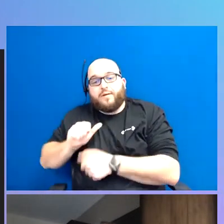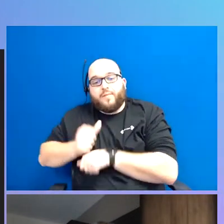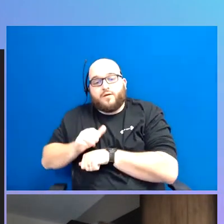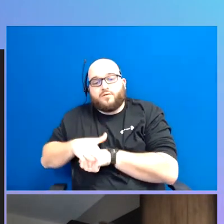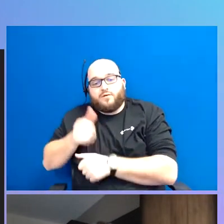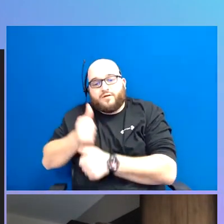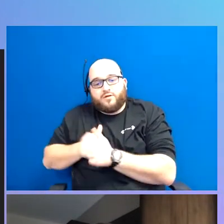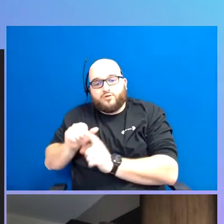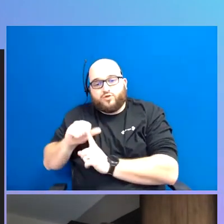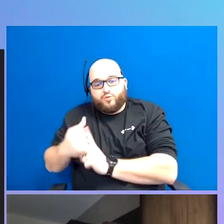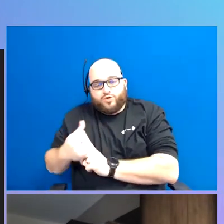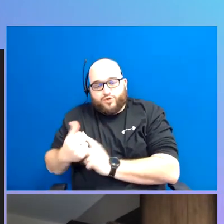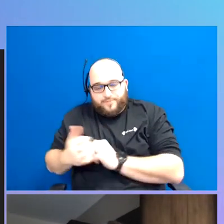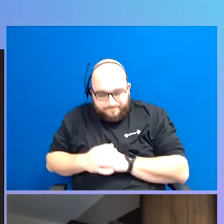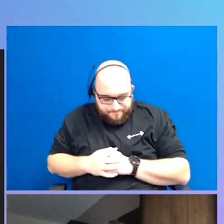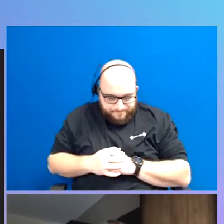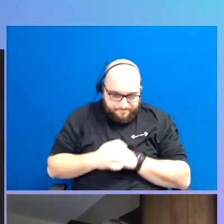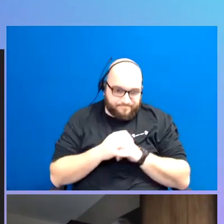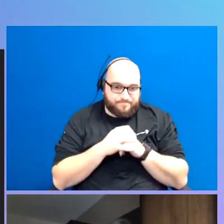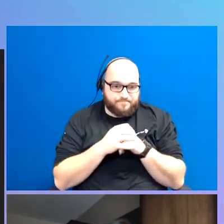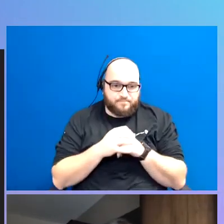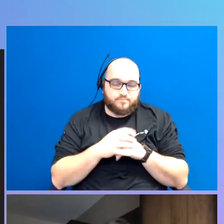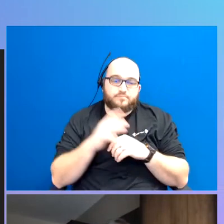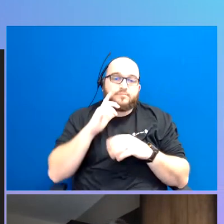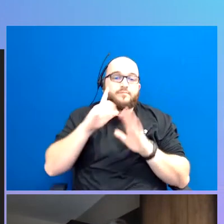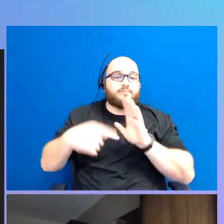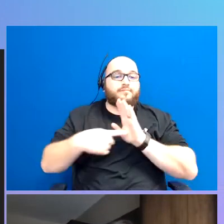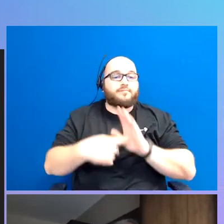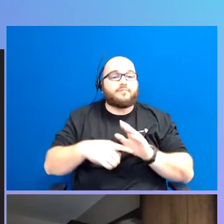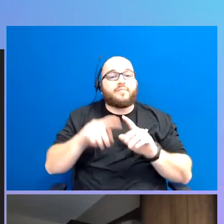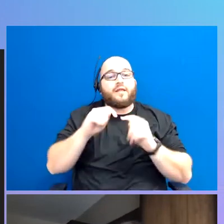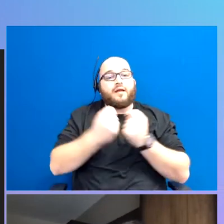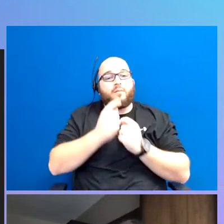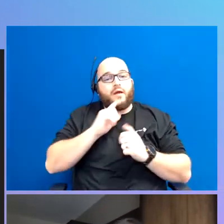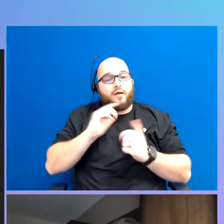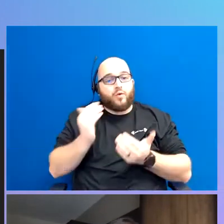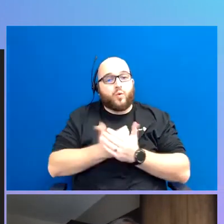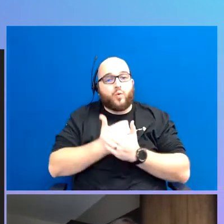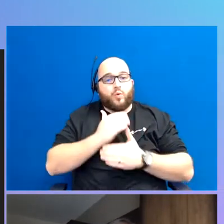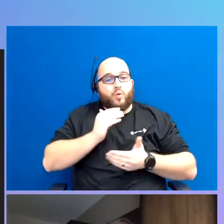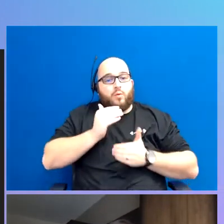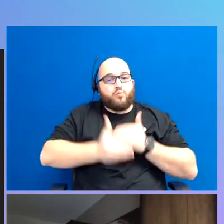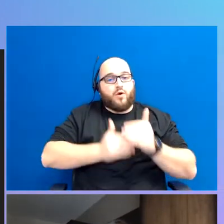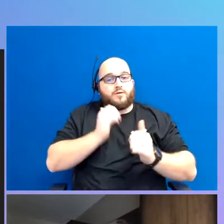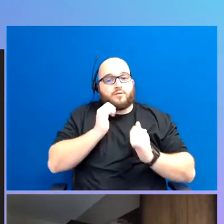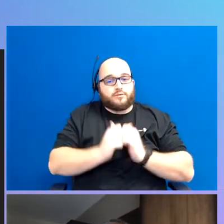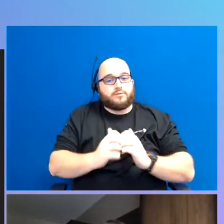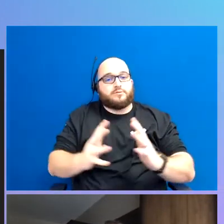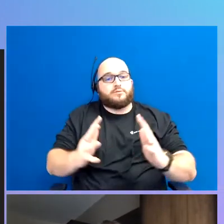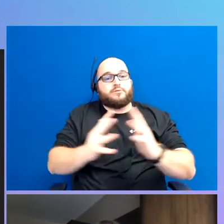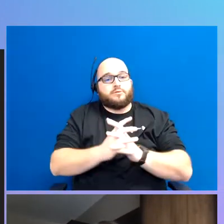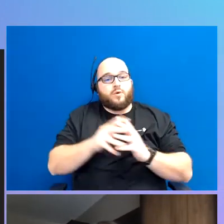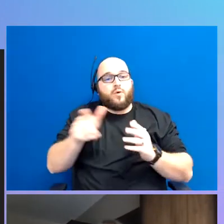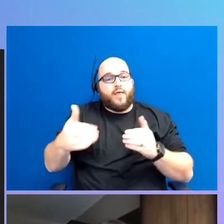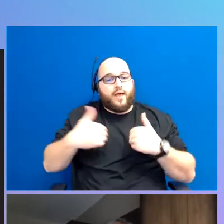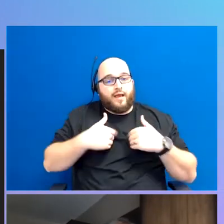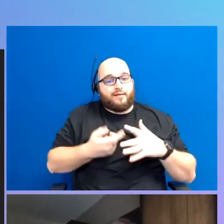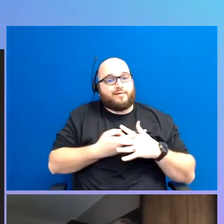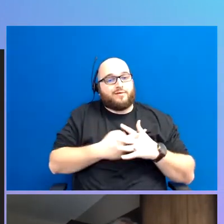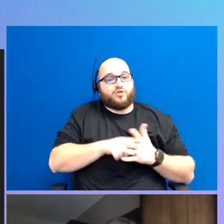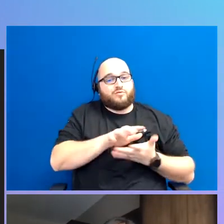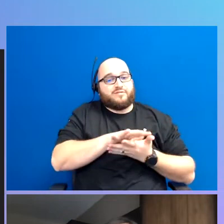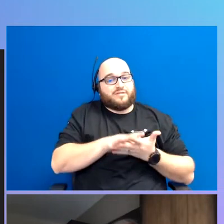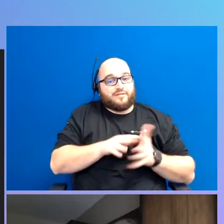So in this example, the team had actually implemented some new processes where they had additional design reviews that